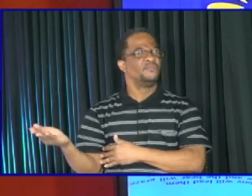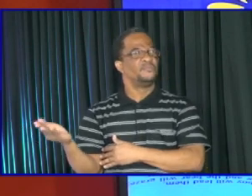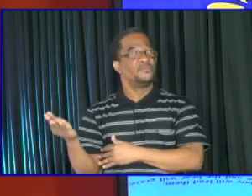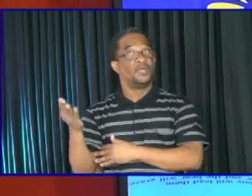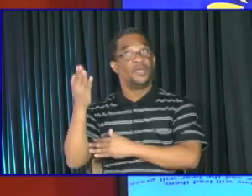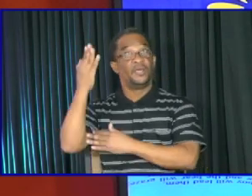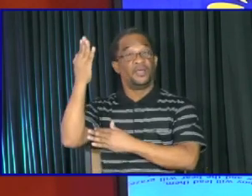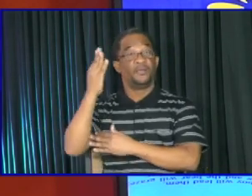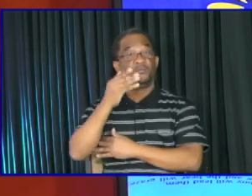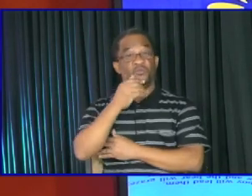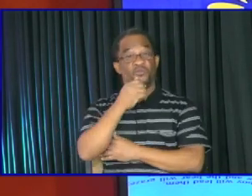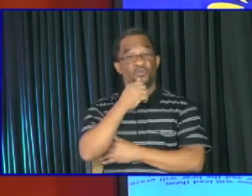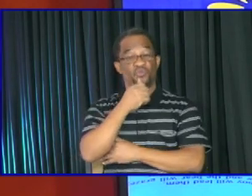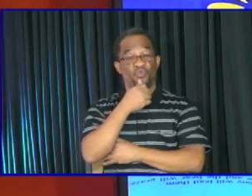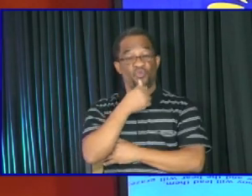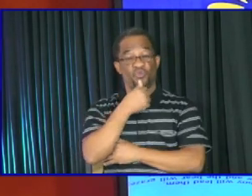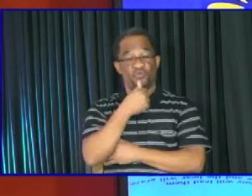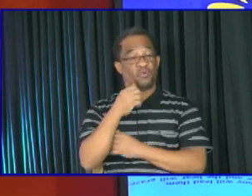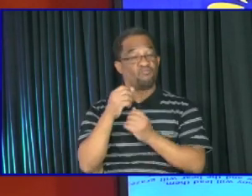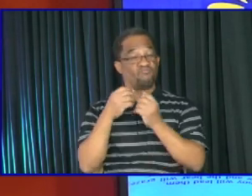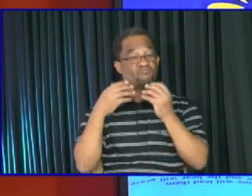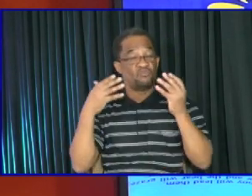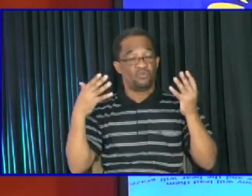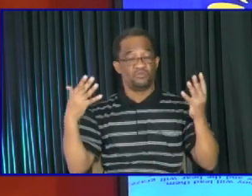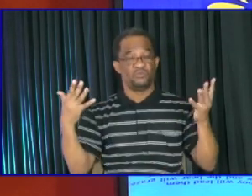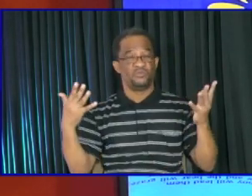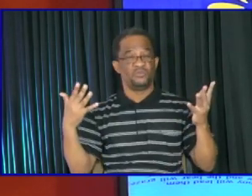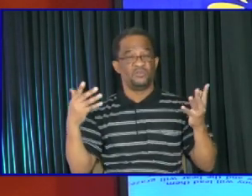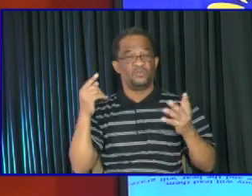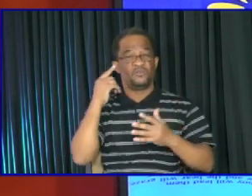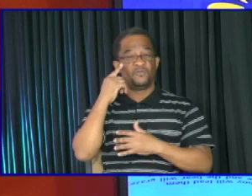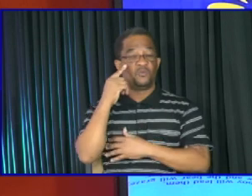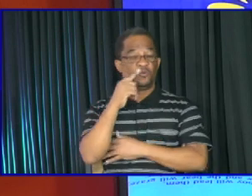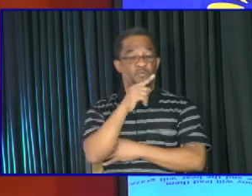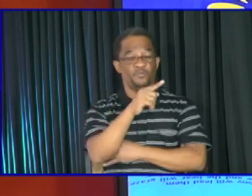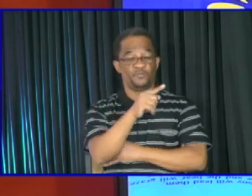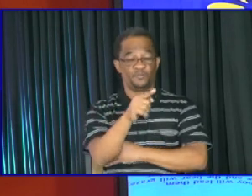suffered much for